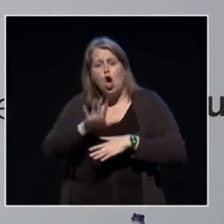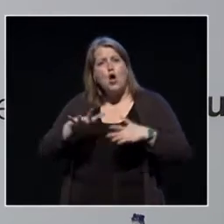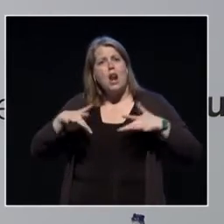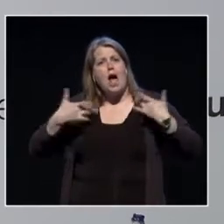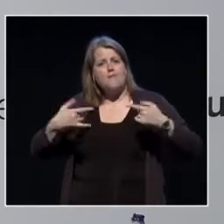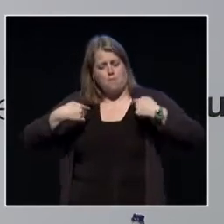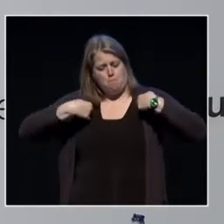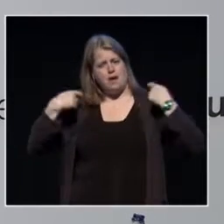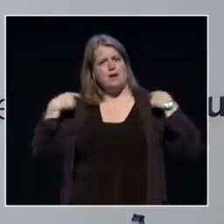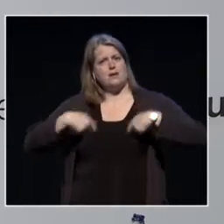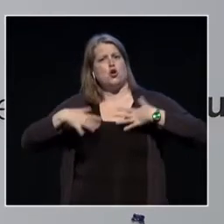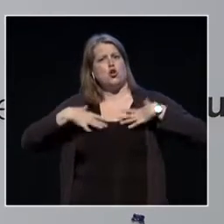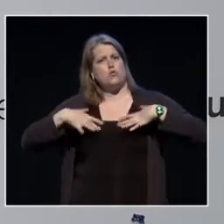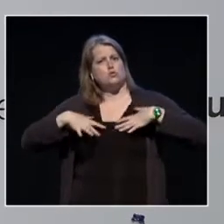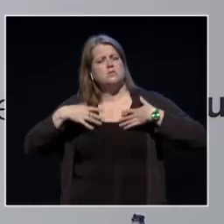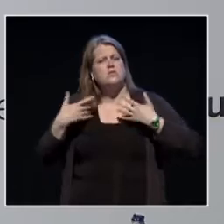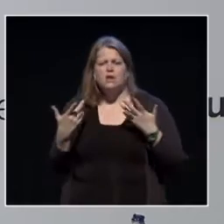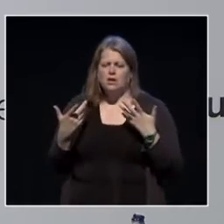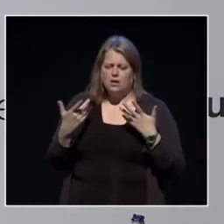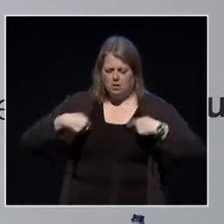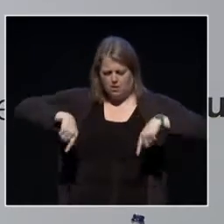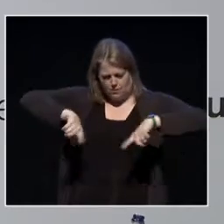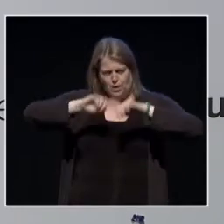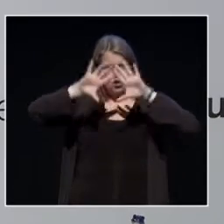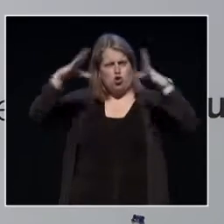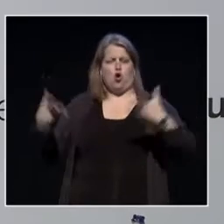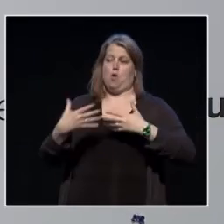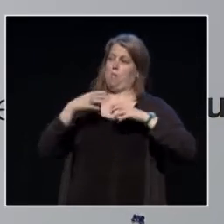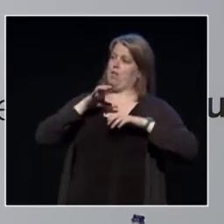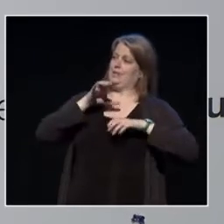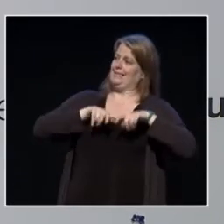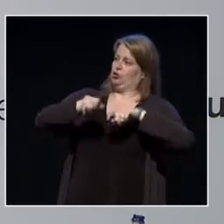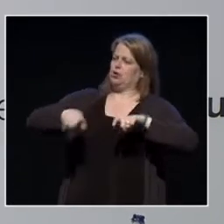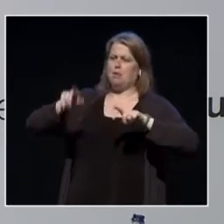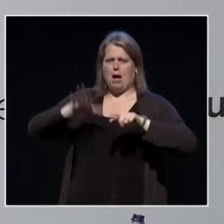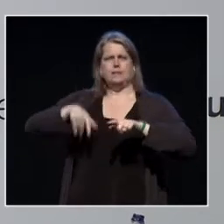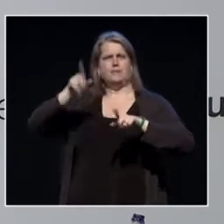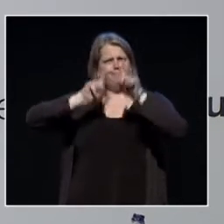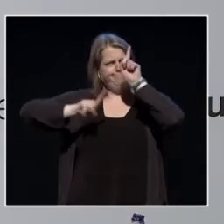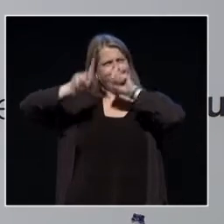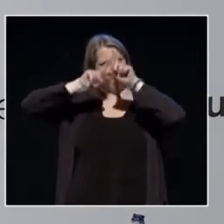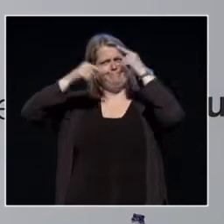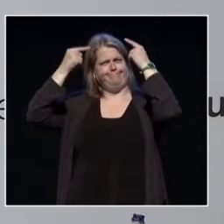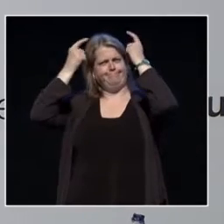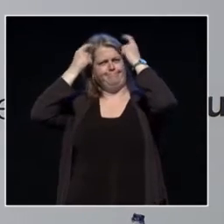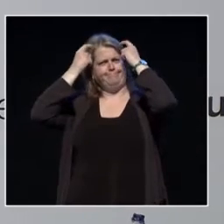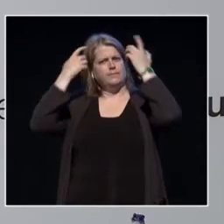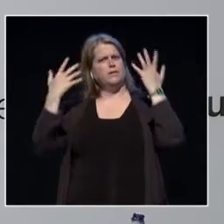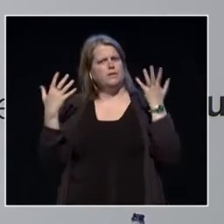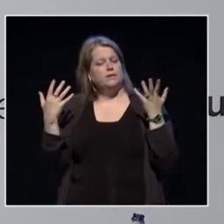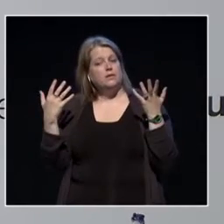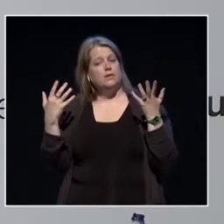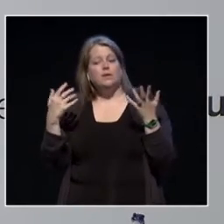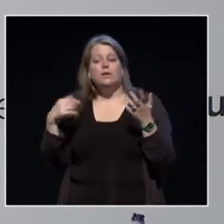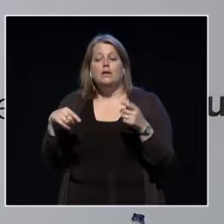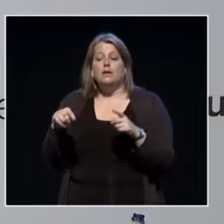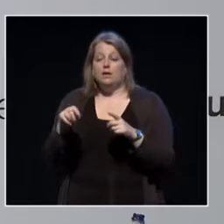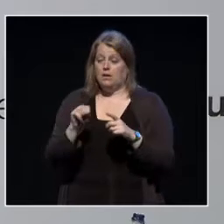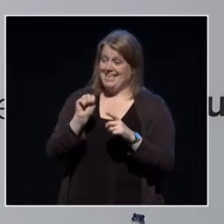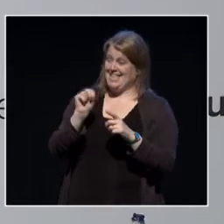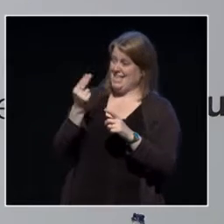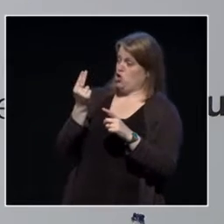as smart global citizens, we need to ask ourselves these questions. I really appreciate how the